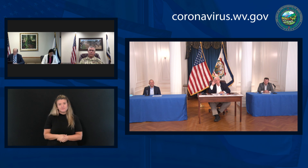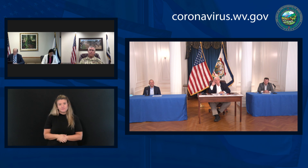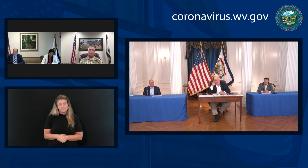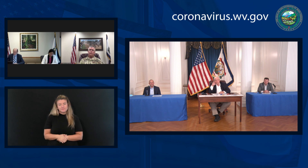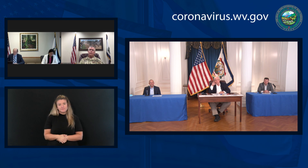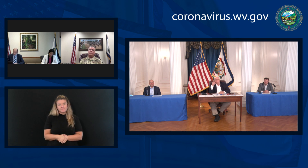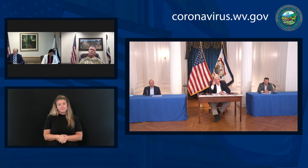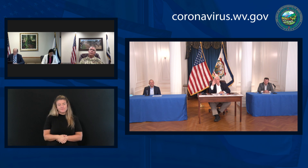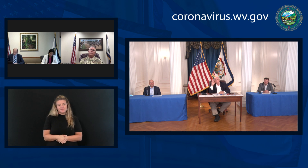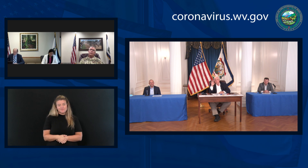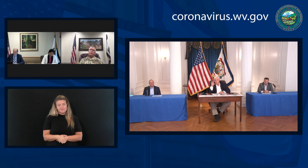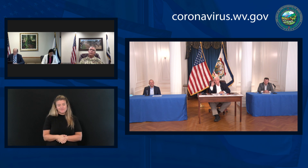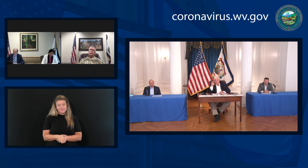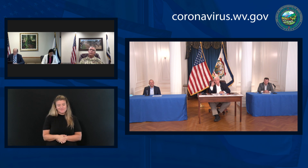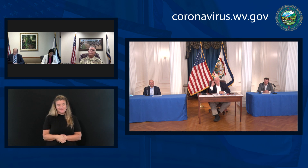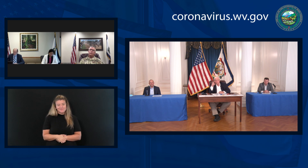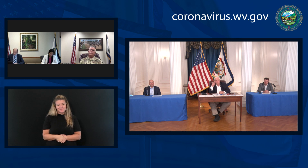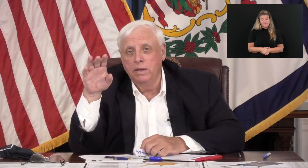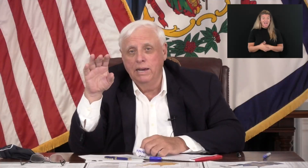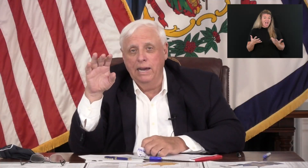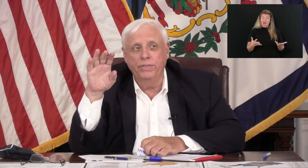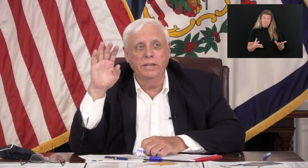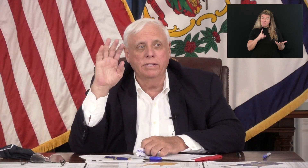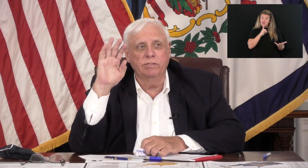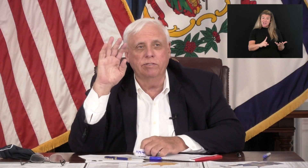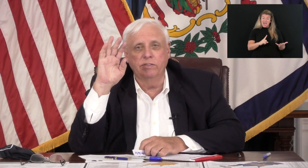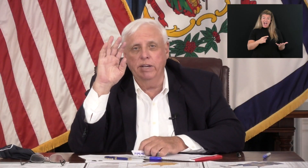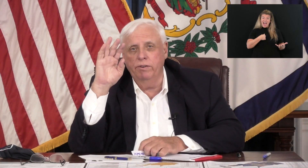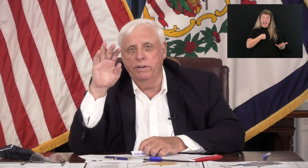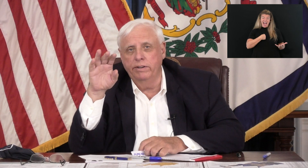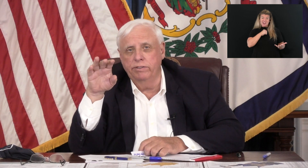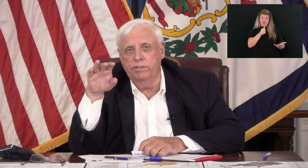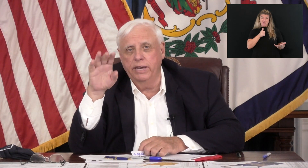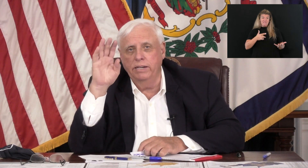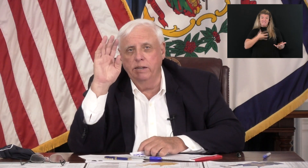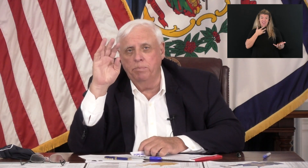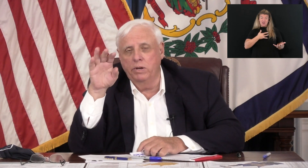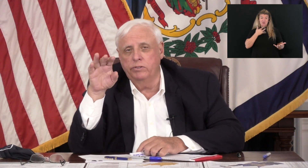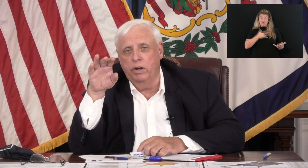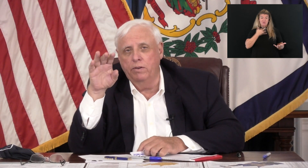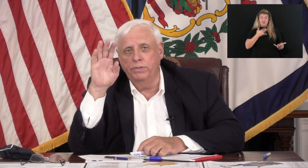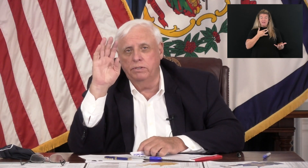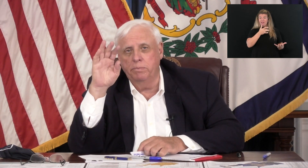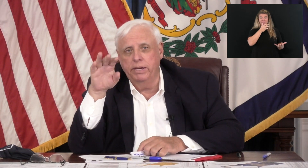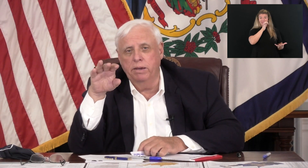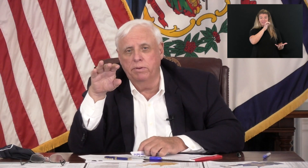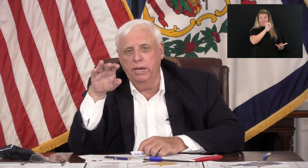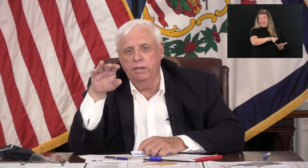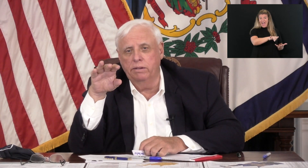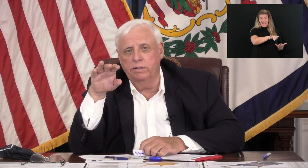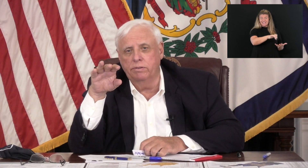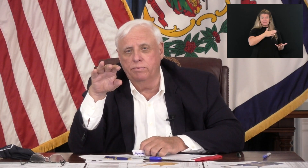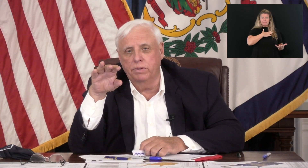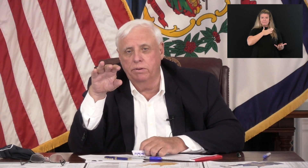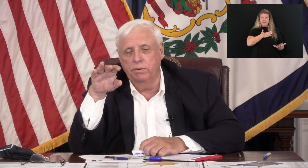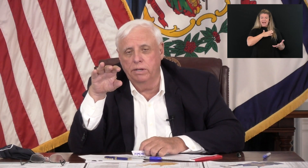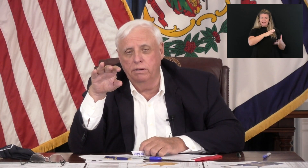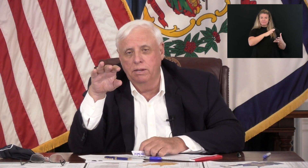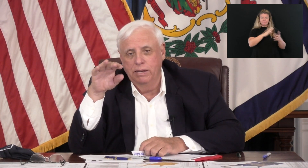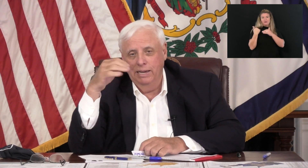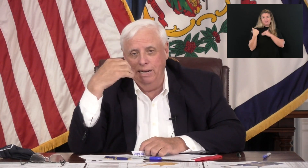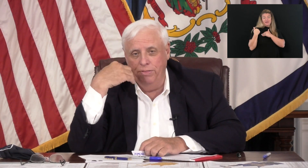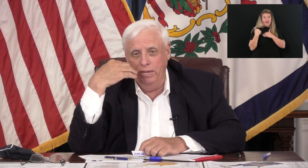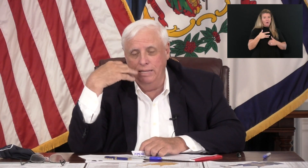You know, first of all, I don't think so. I think this is the Secretary of the State and the Post Office to be able to handle this,